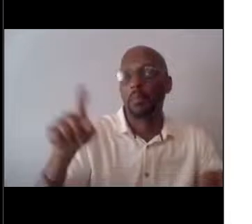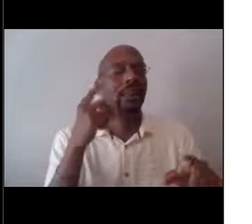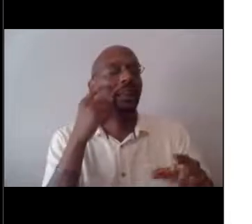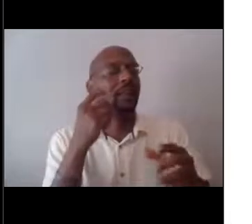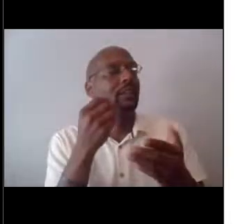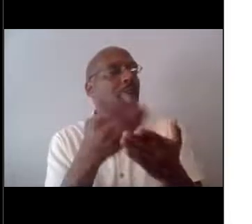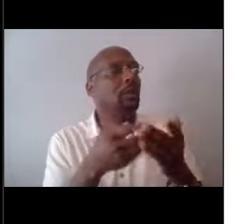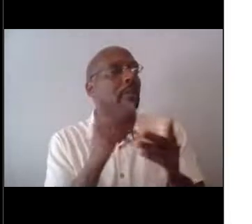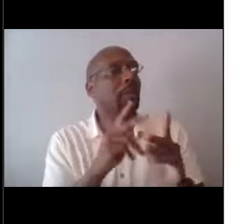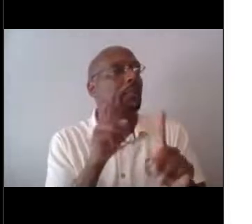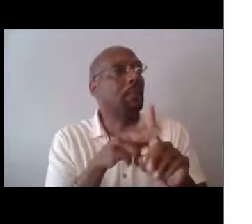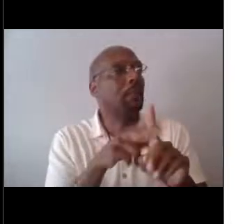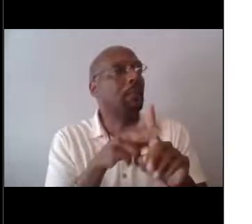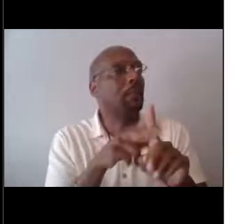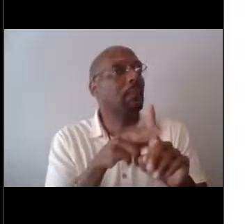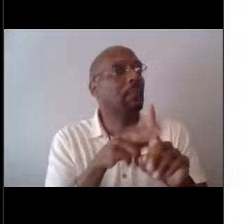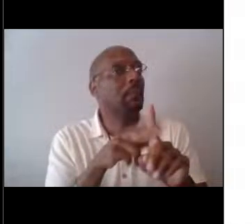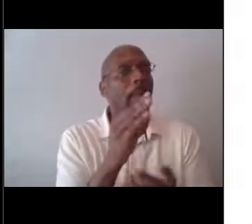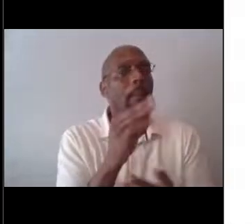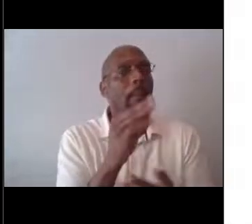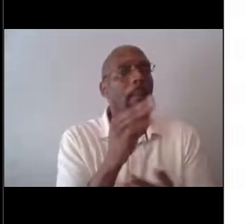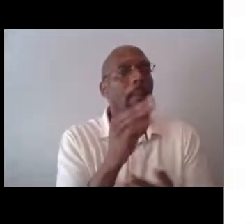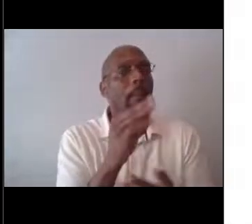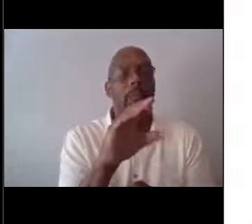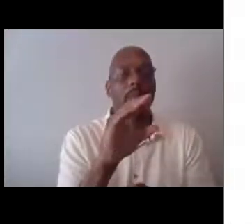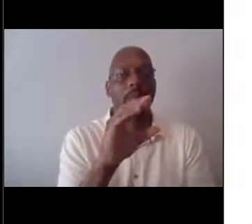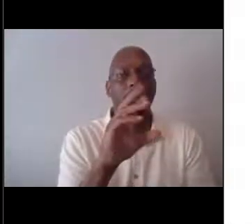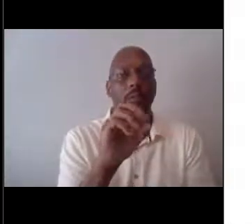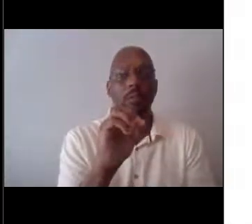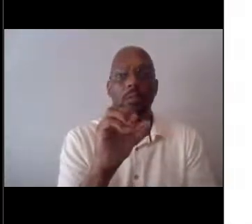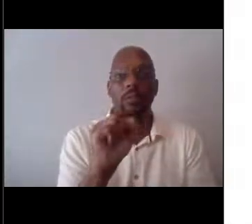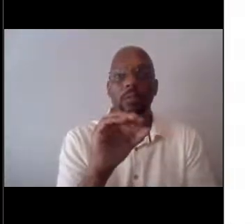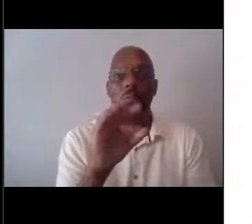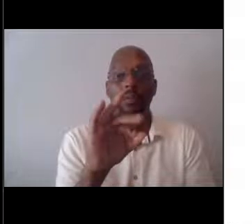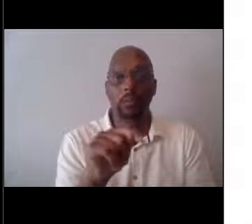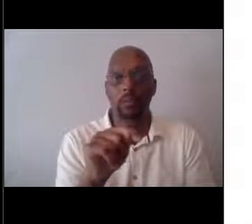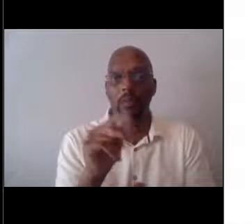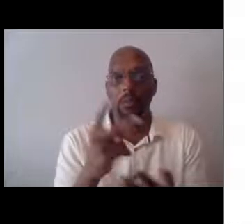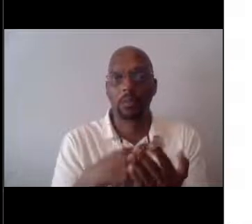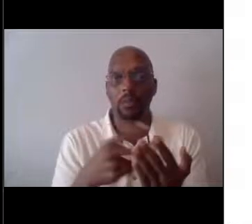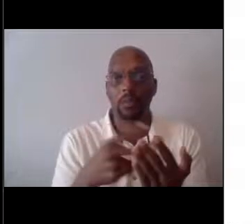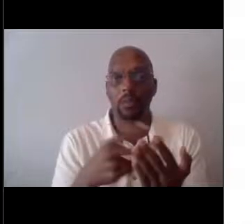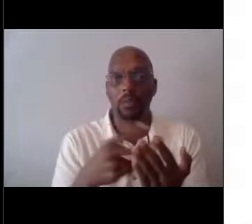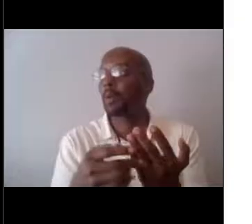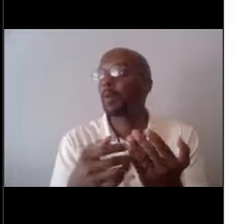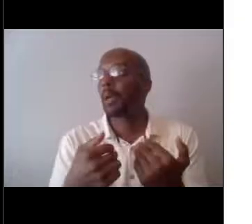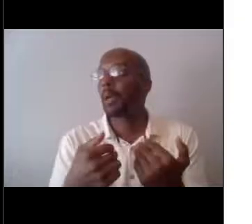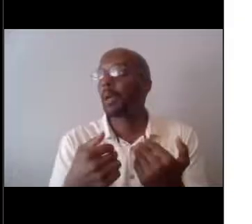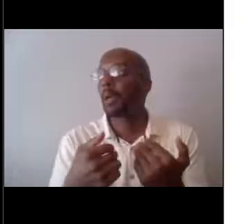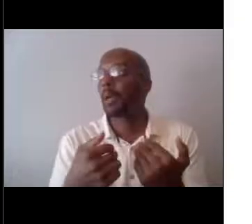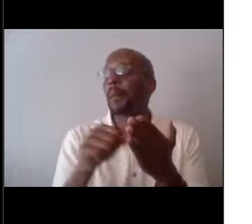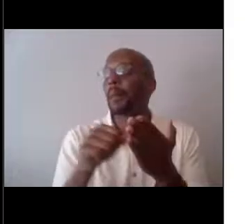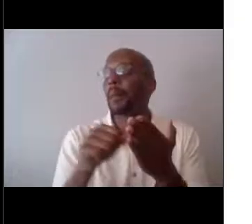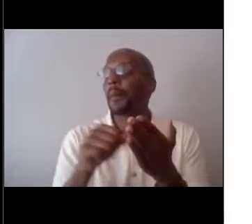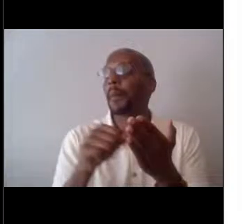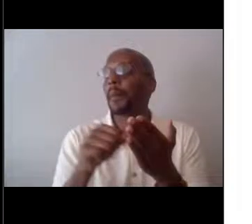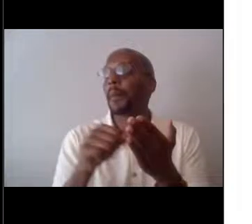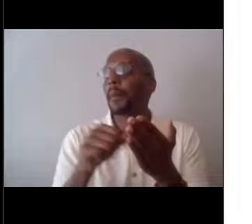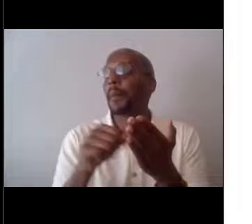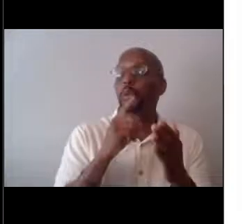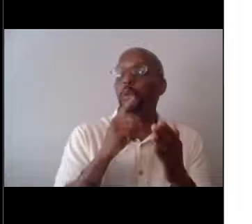had, but we also had hard copy available. We had a phone number set up, a mailing address, so we wanted to make sure that folks could reach us however